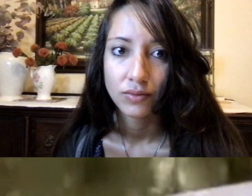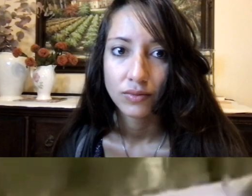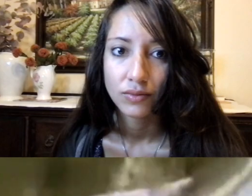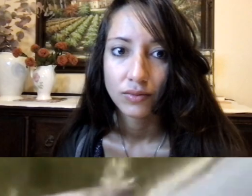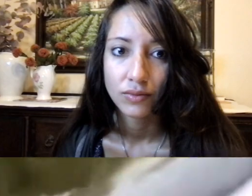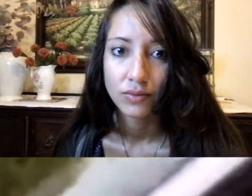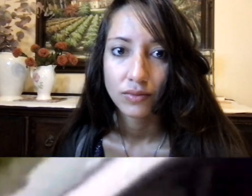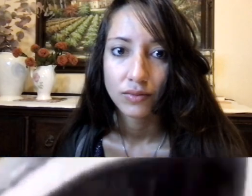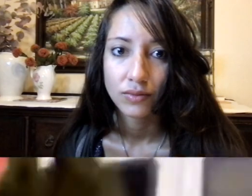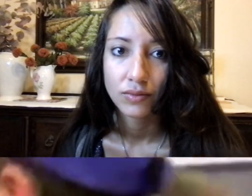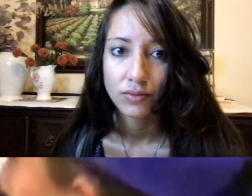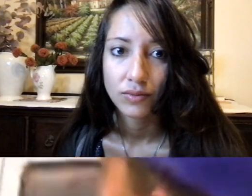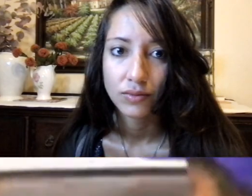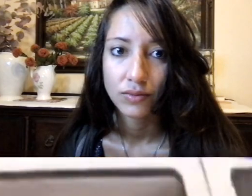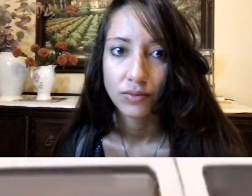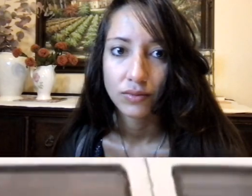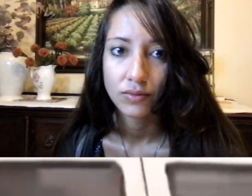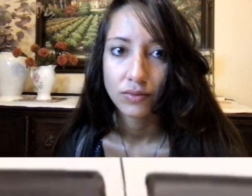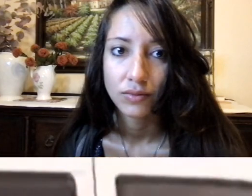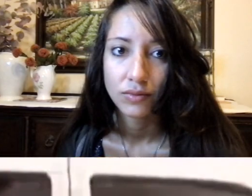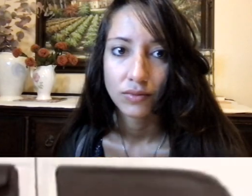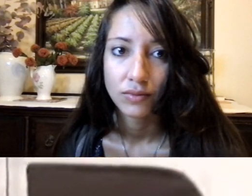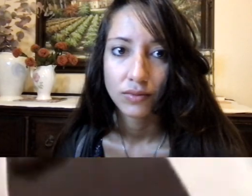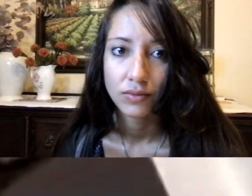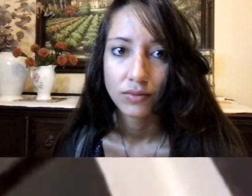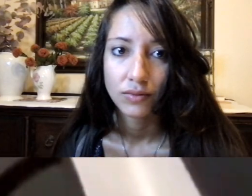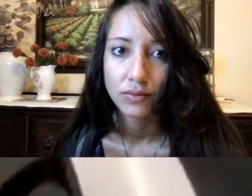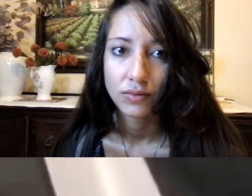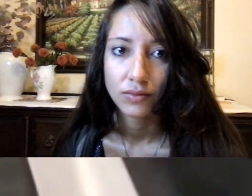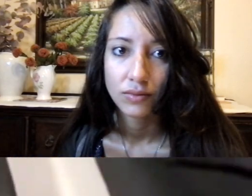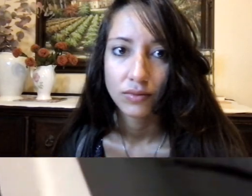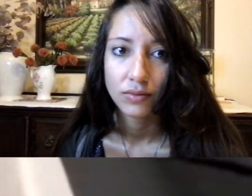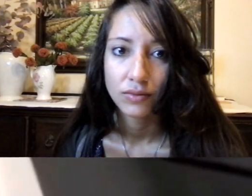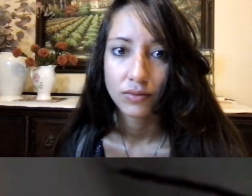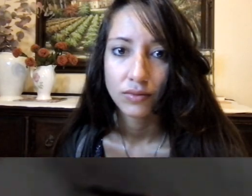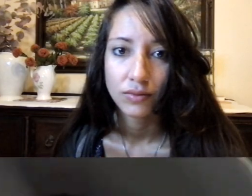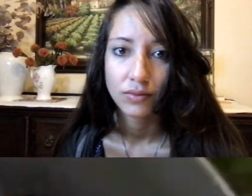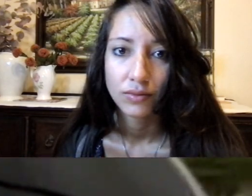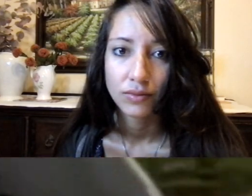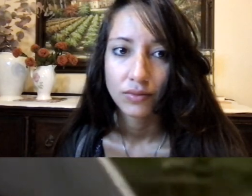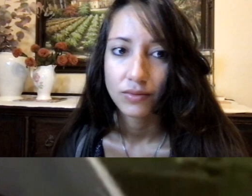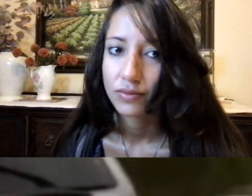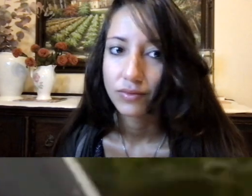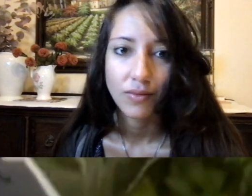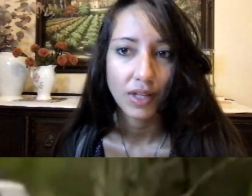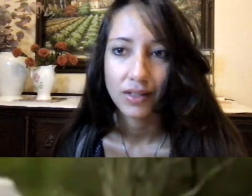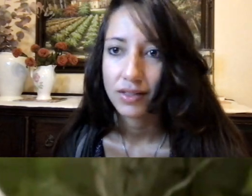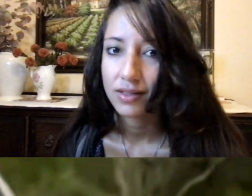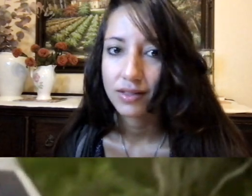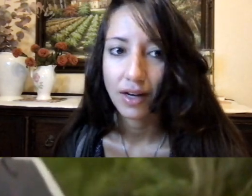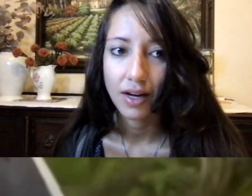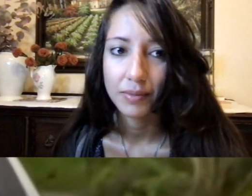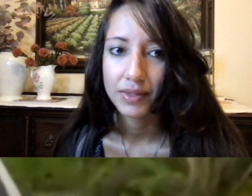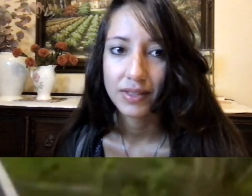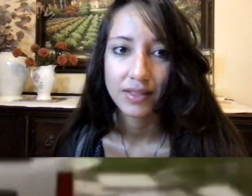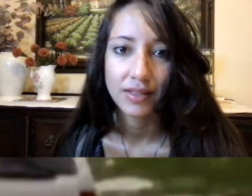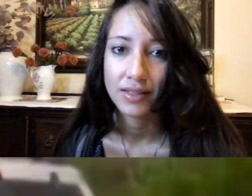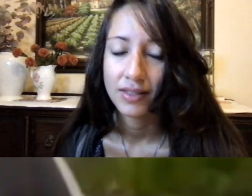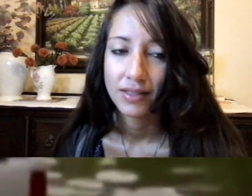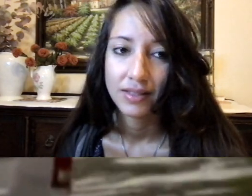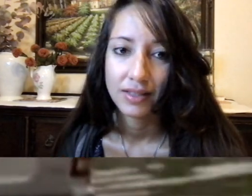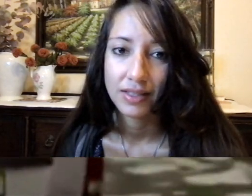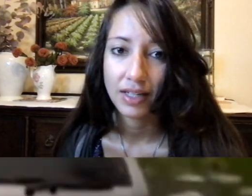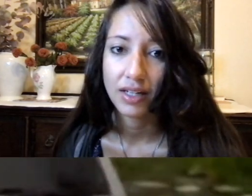area. There we go. Here it is. This is the Jeep. This is what we're seeing all over the place. People try to drive out of these floodwaters. Stop. It's just